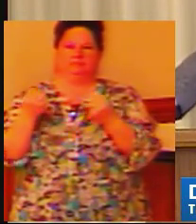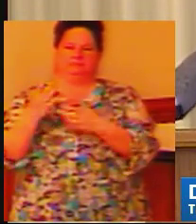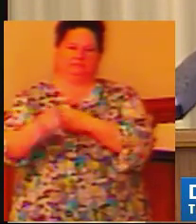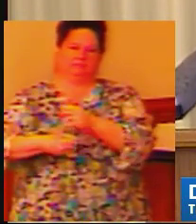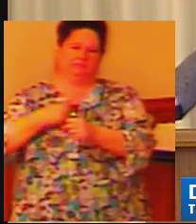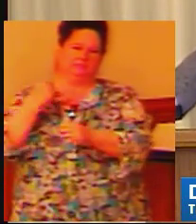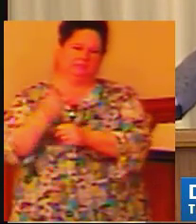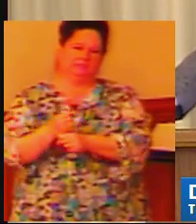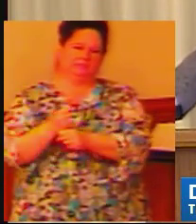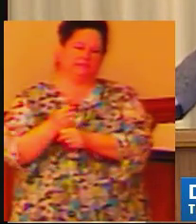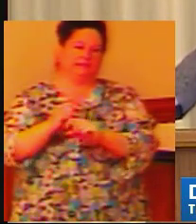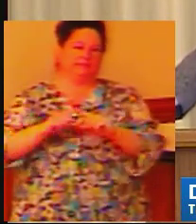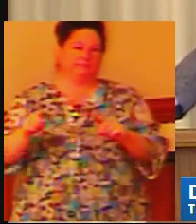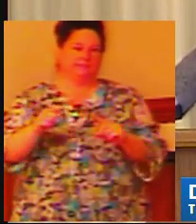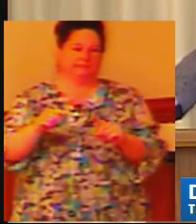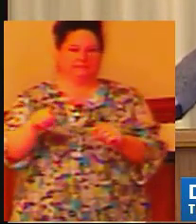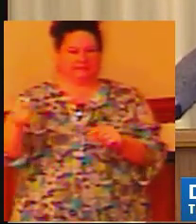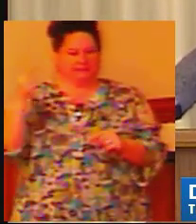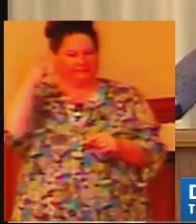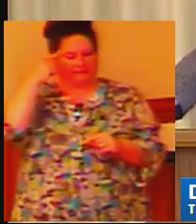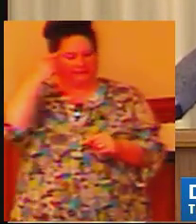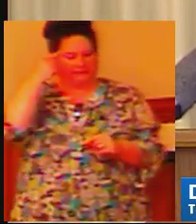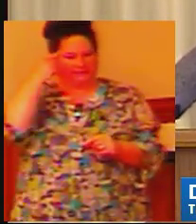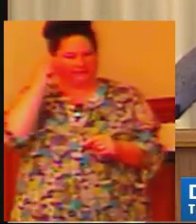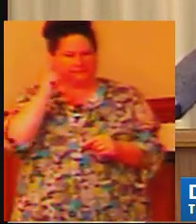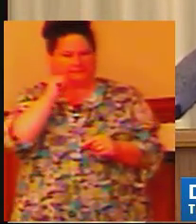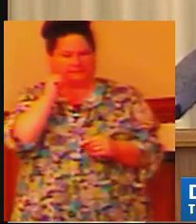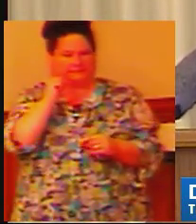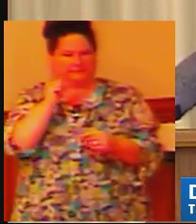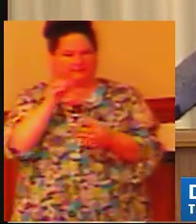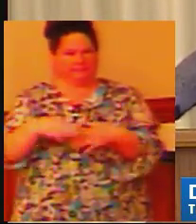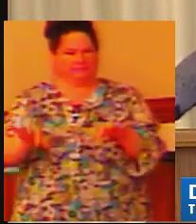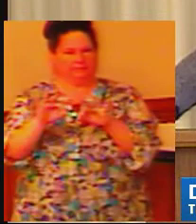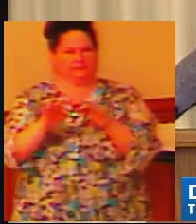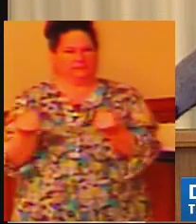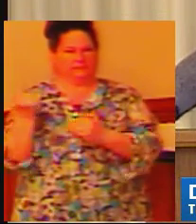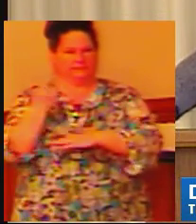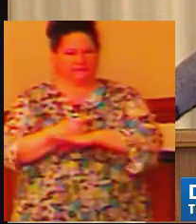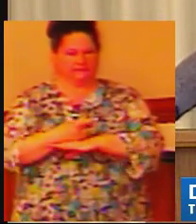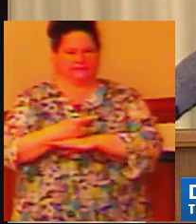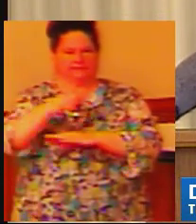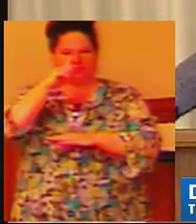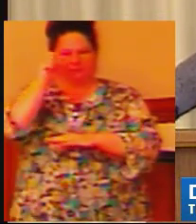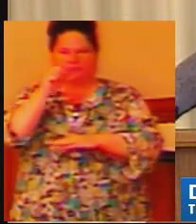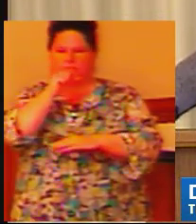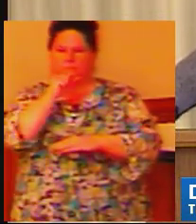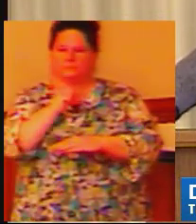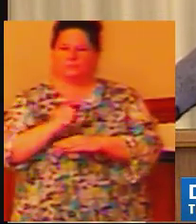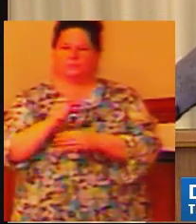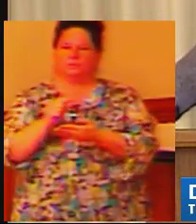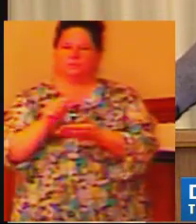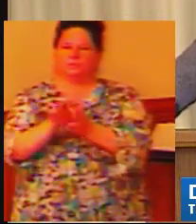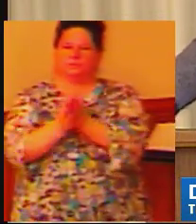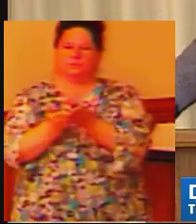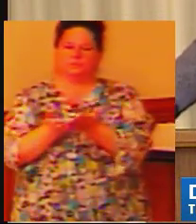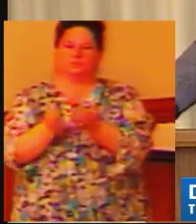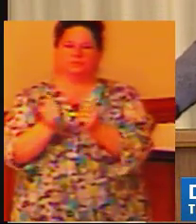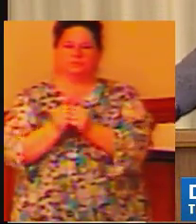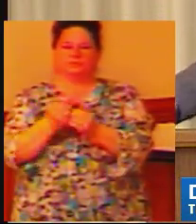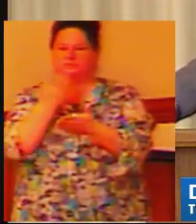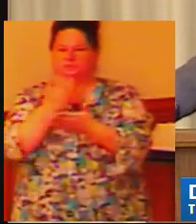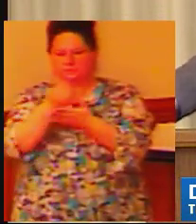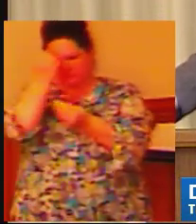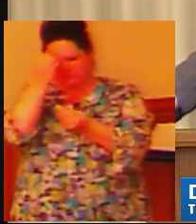of years. But it doesn't have any bearing today, and it's an old document, but it's got some good stuff in